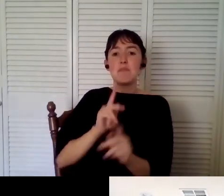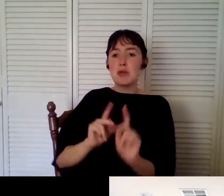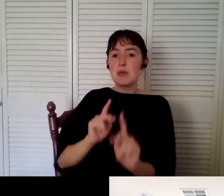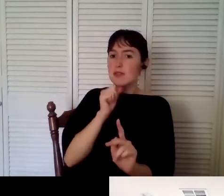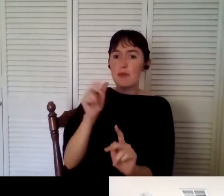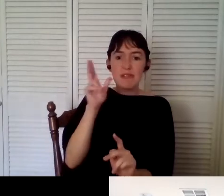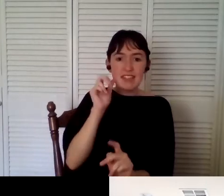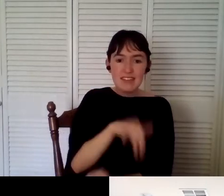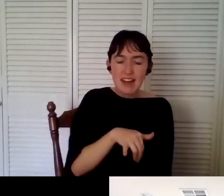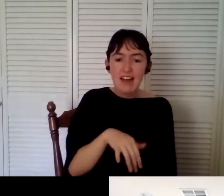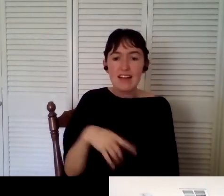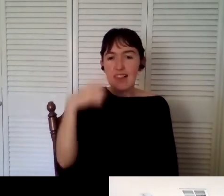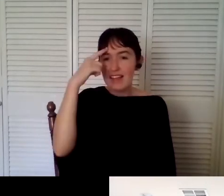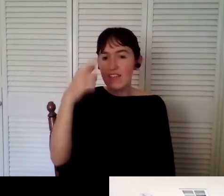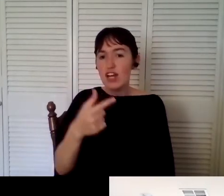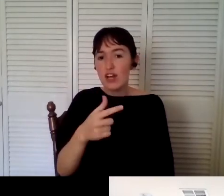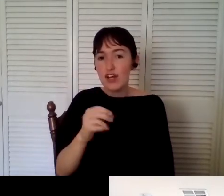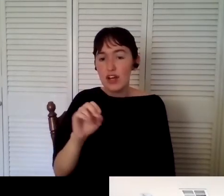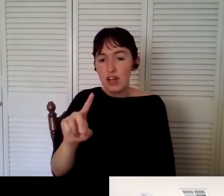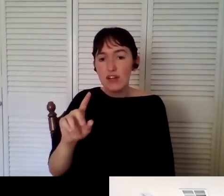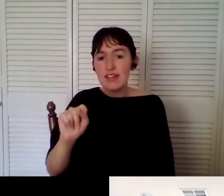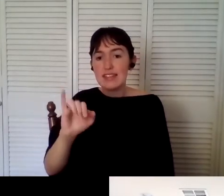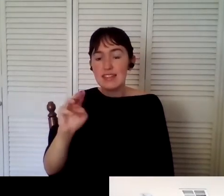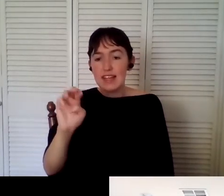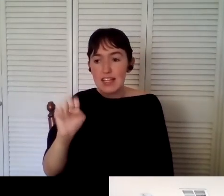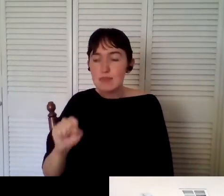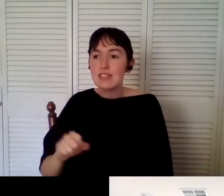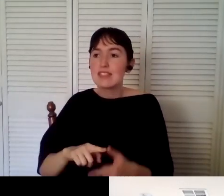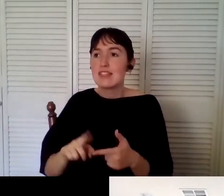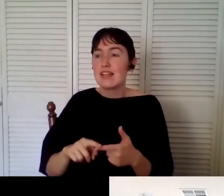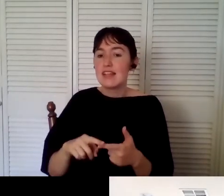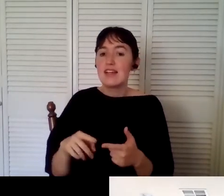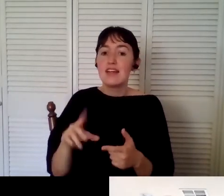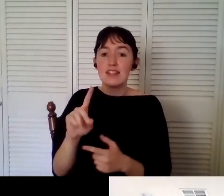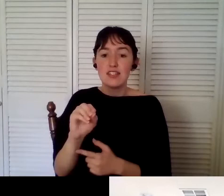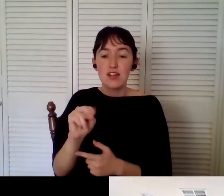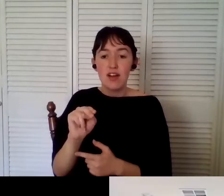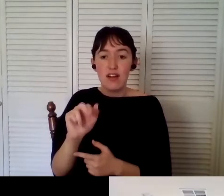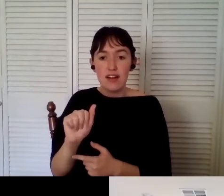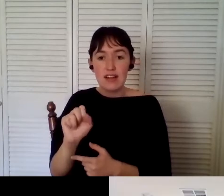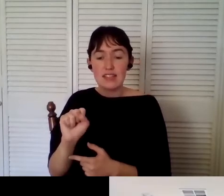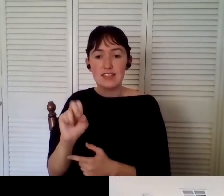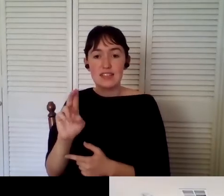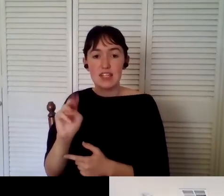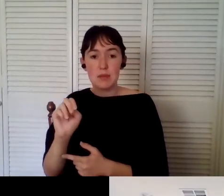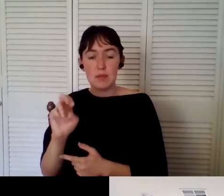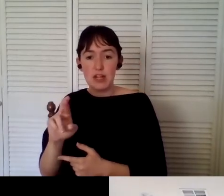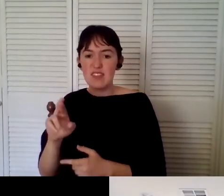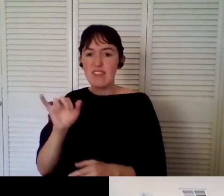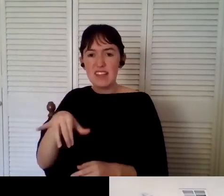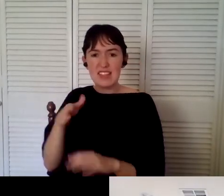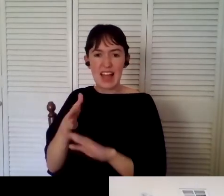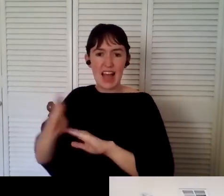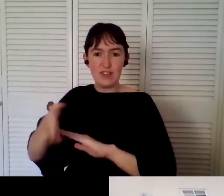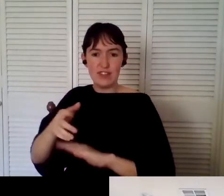Good Times, when you think Donna Summer, when you think I Will Survive, when you think Bee Gees, all of that is post 1977. And